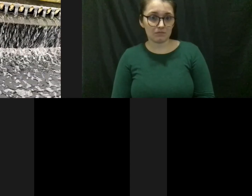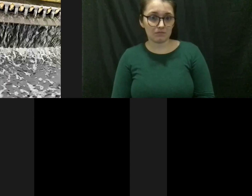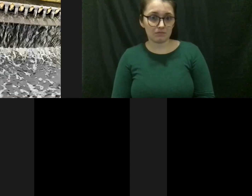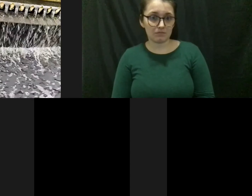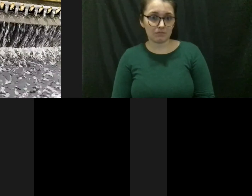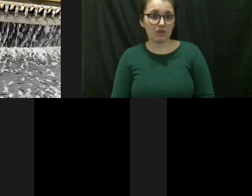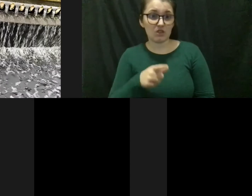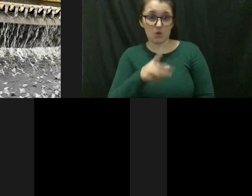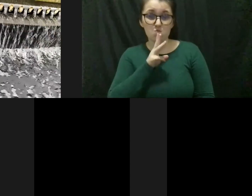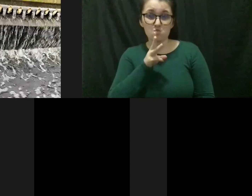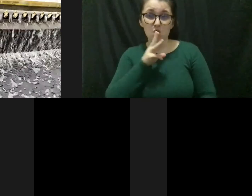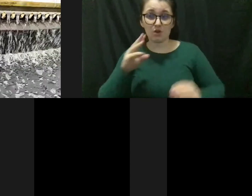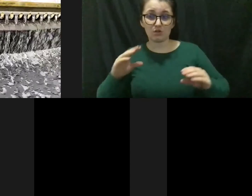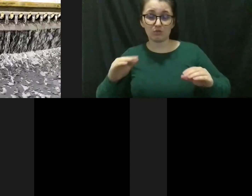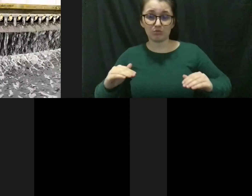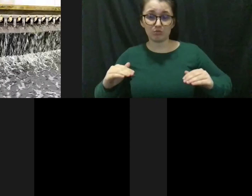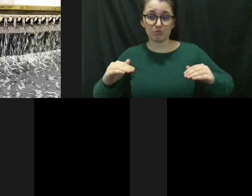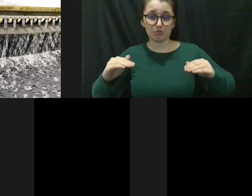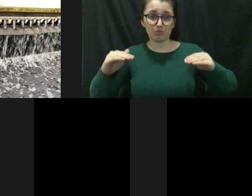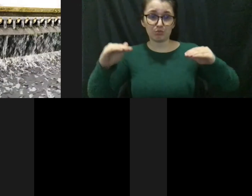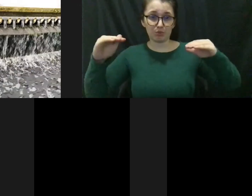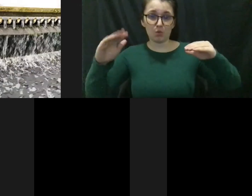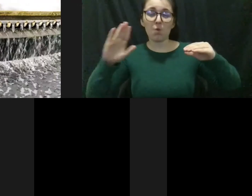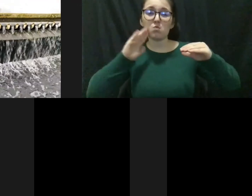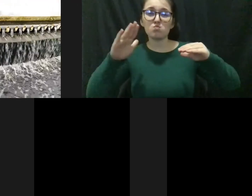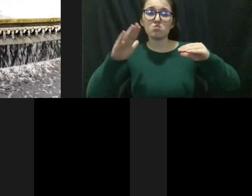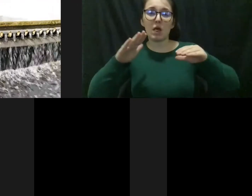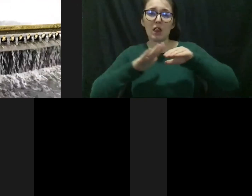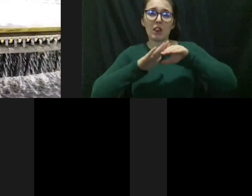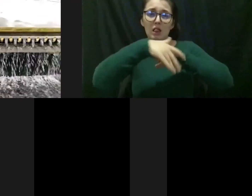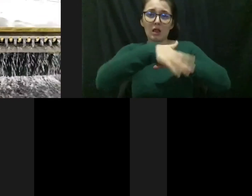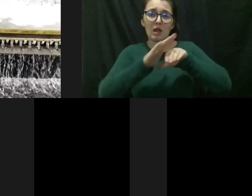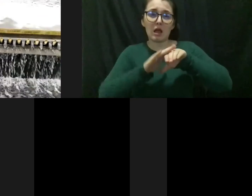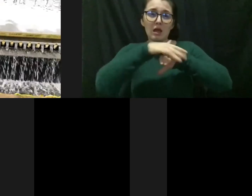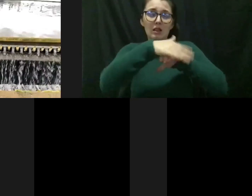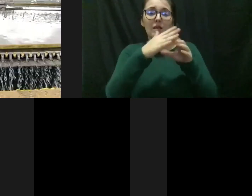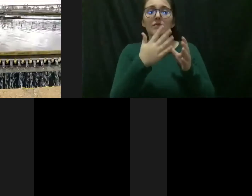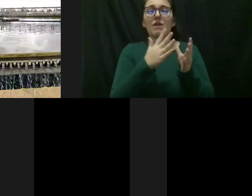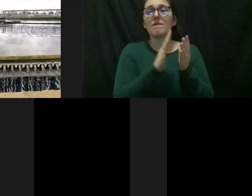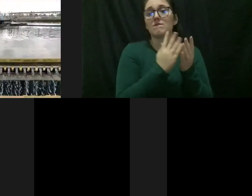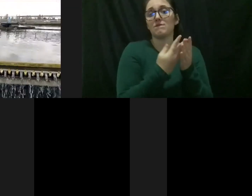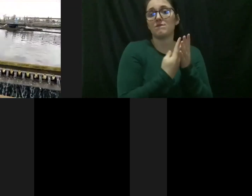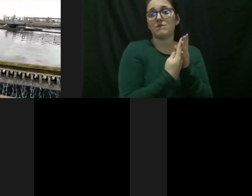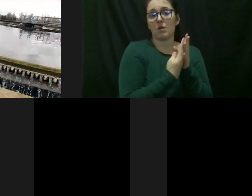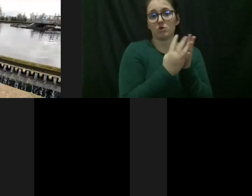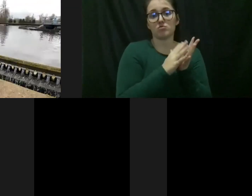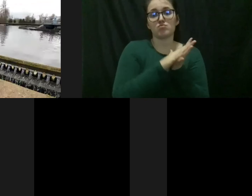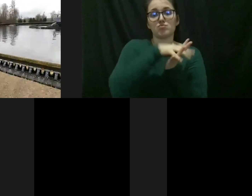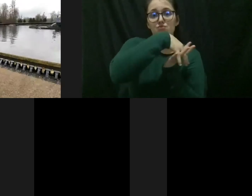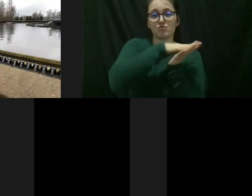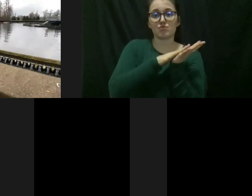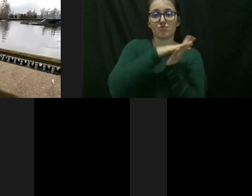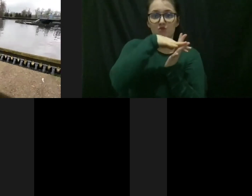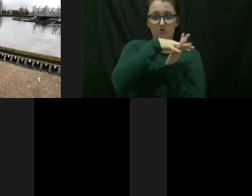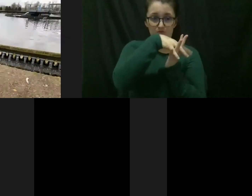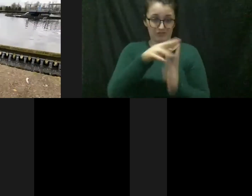you would sink like that. Oh. It would be very hard for us to rescue you No kidding. because of the